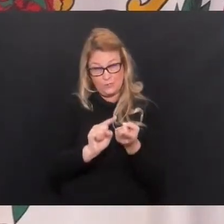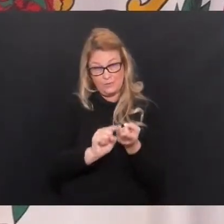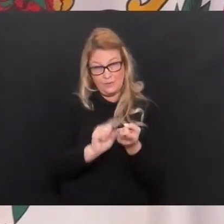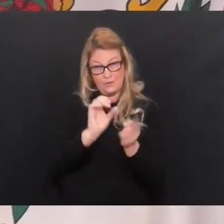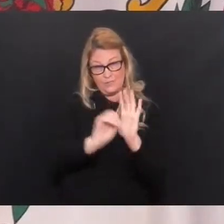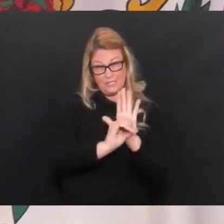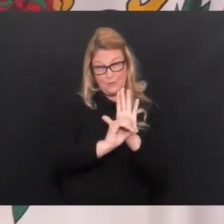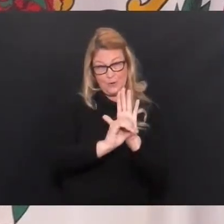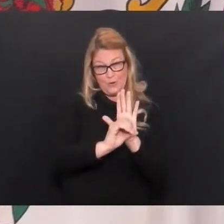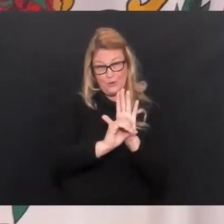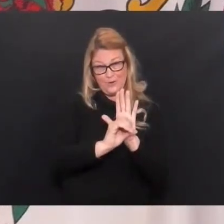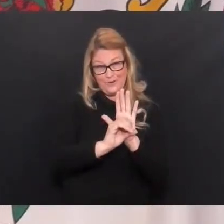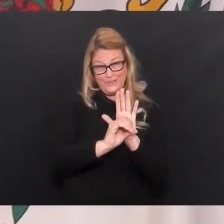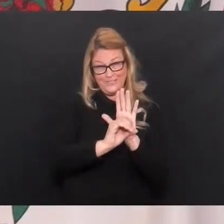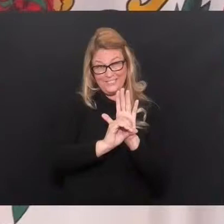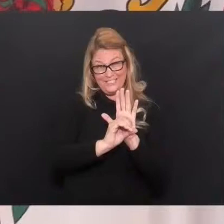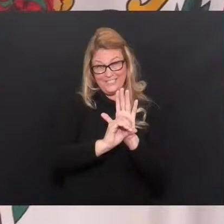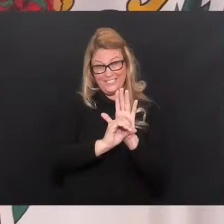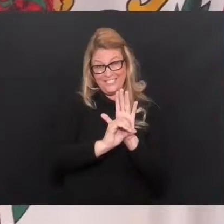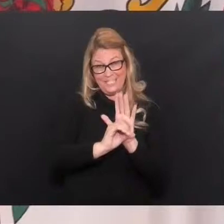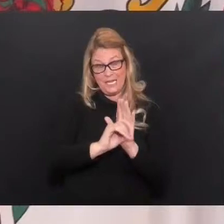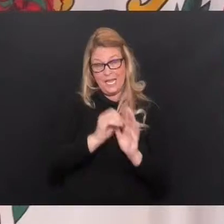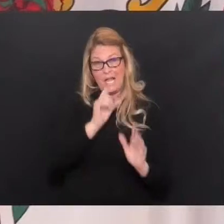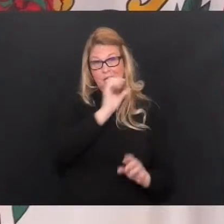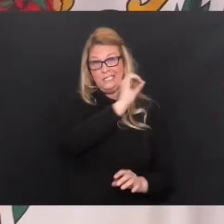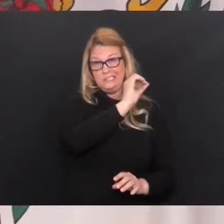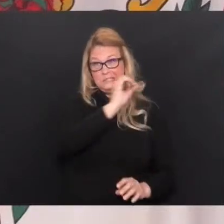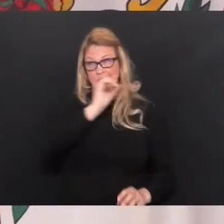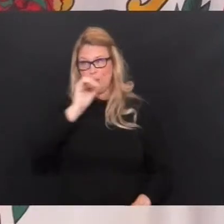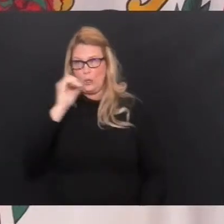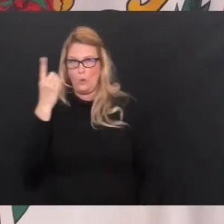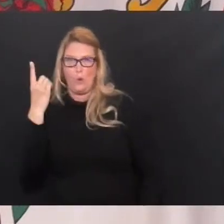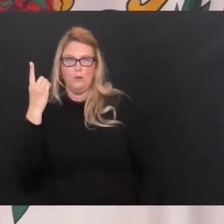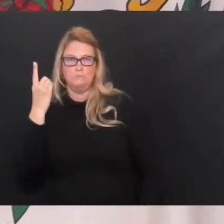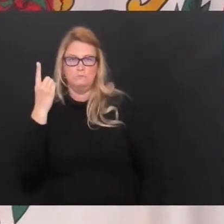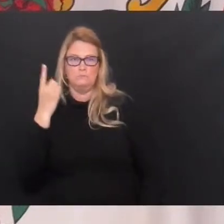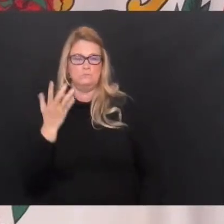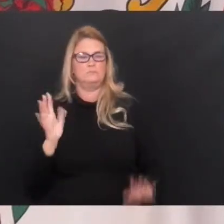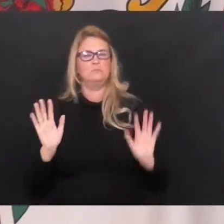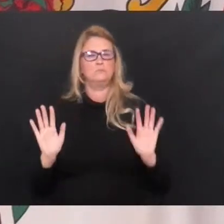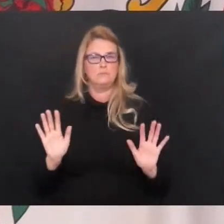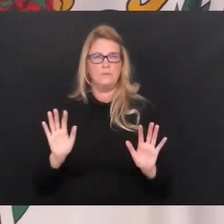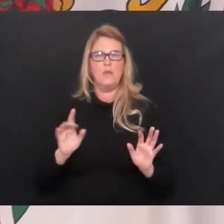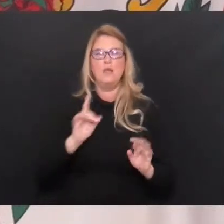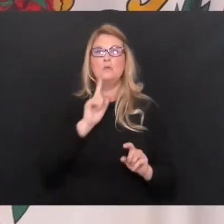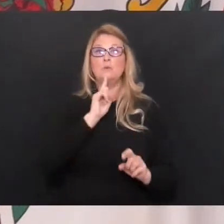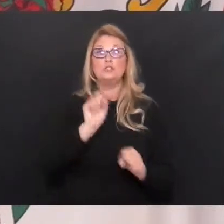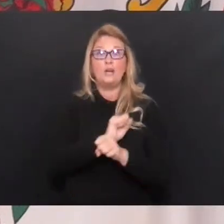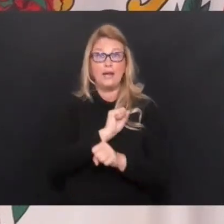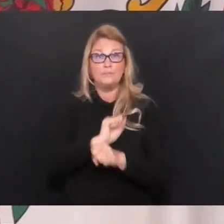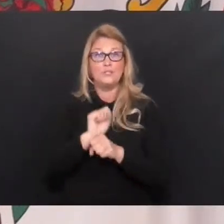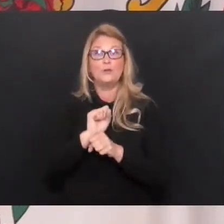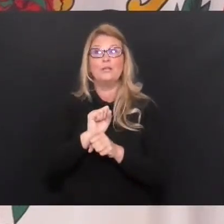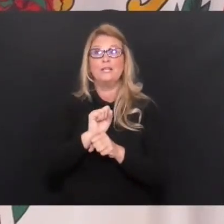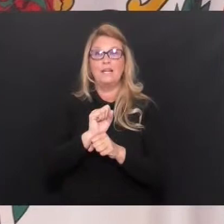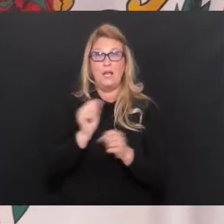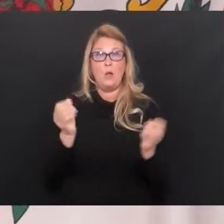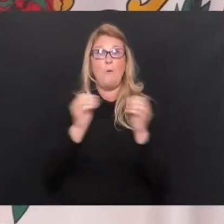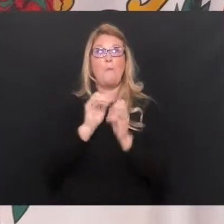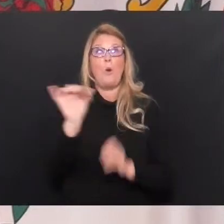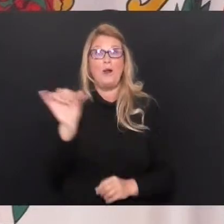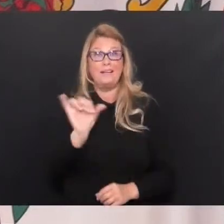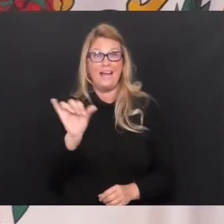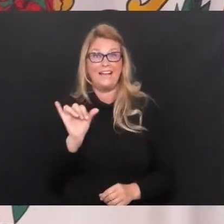0.00000, 1,000 zeros and maybe a 1 on the end of it. But you're absolutely probably more prone